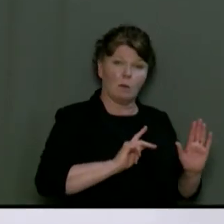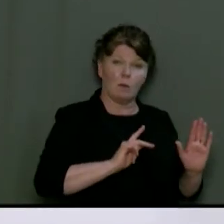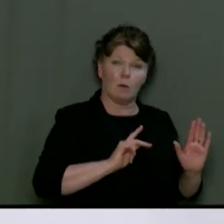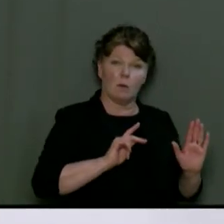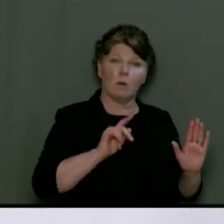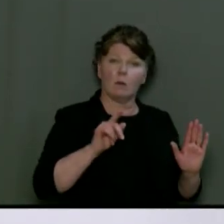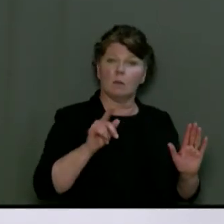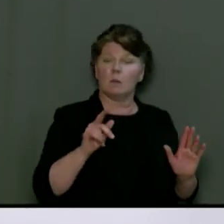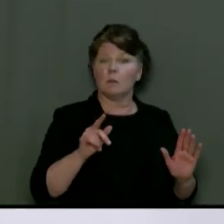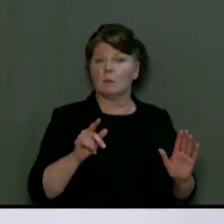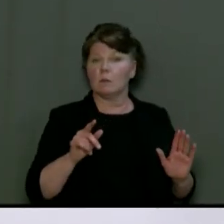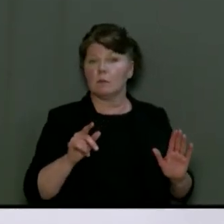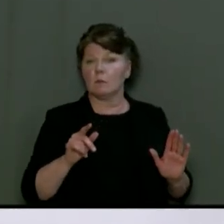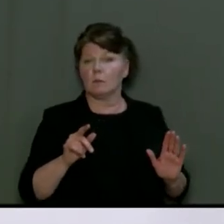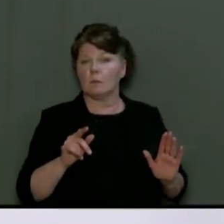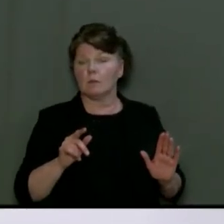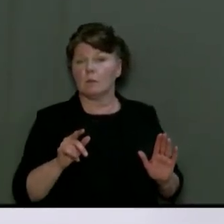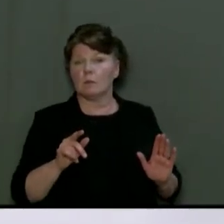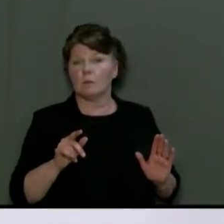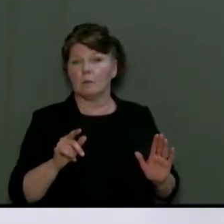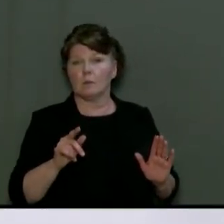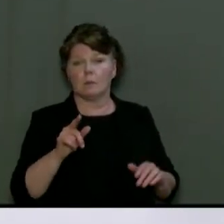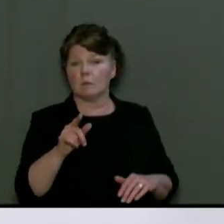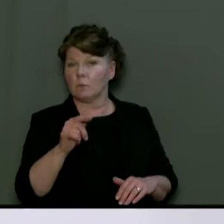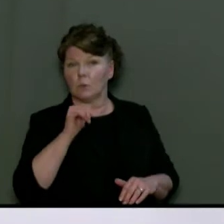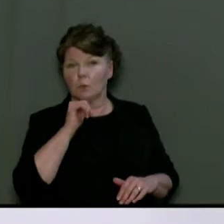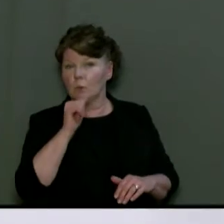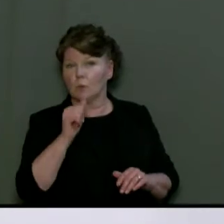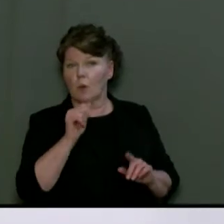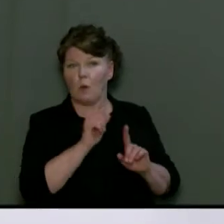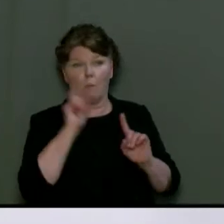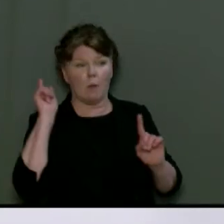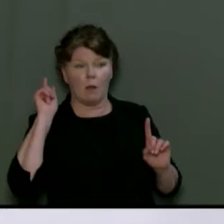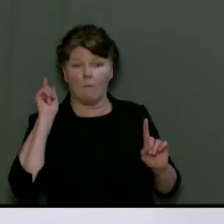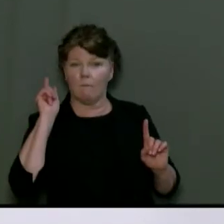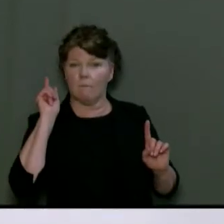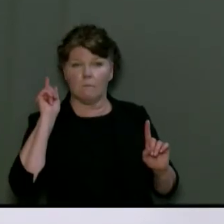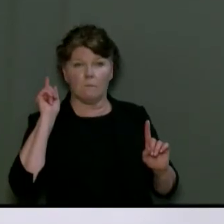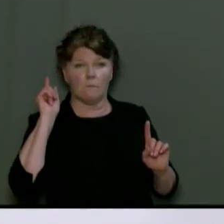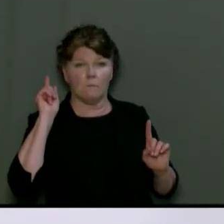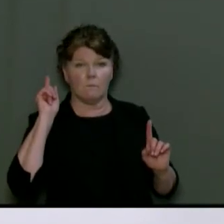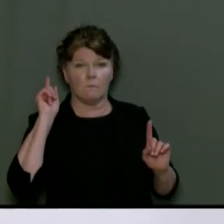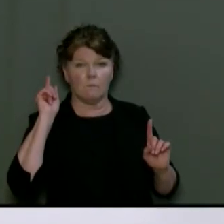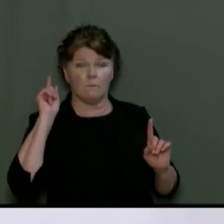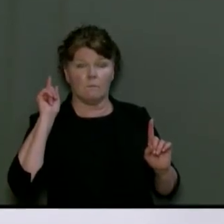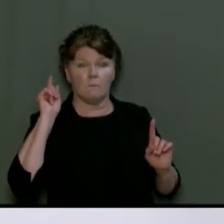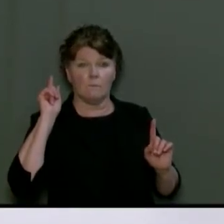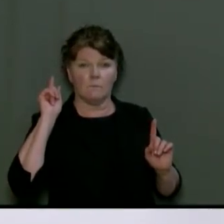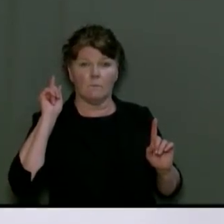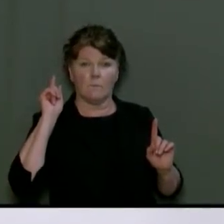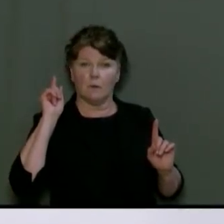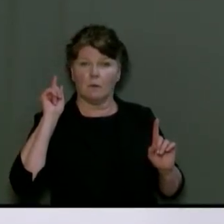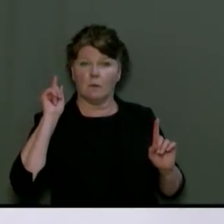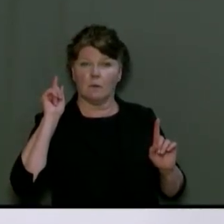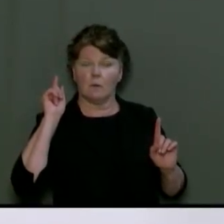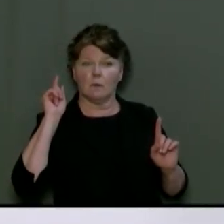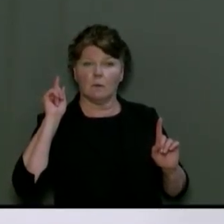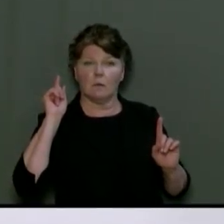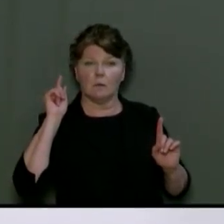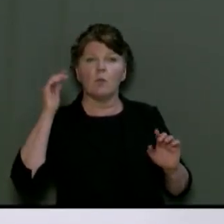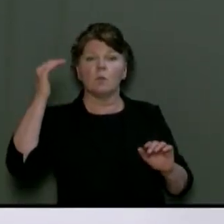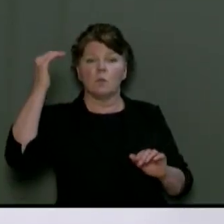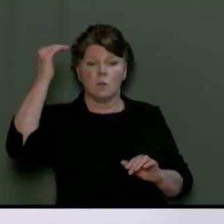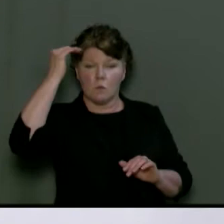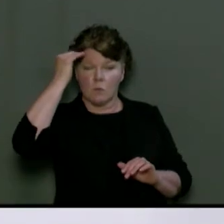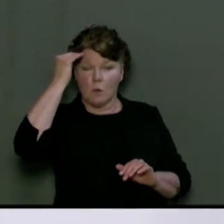you do not shrink away, but armed with the